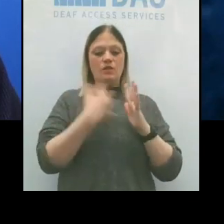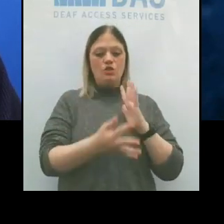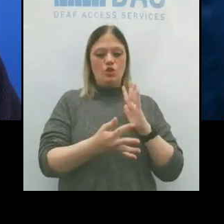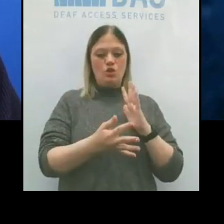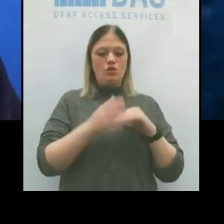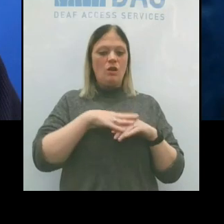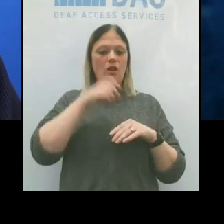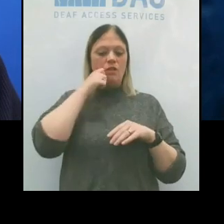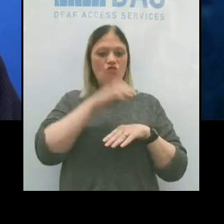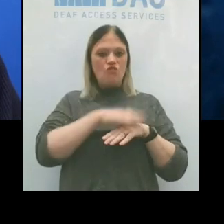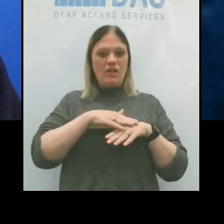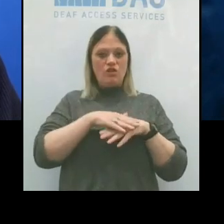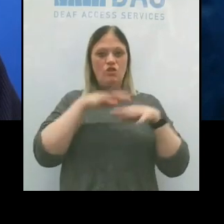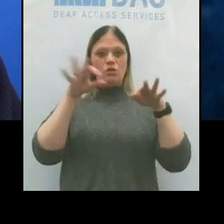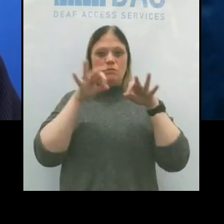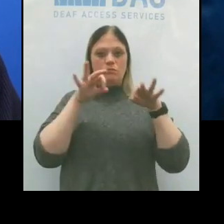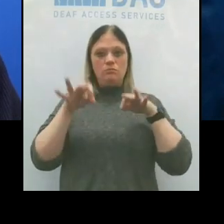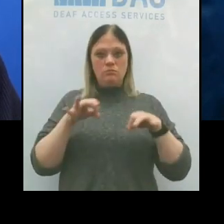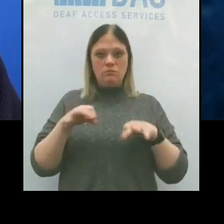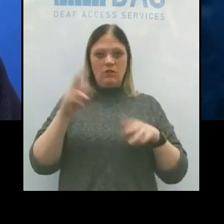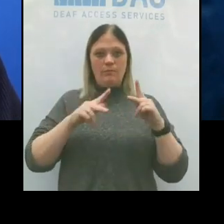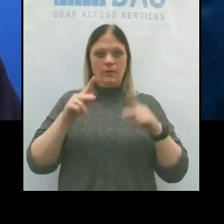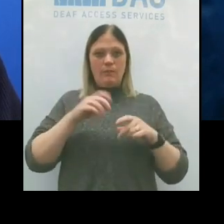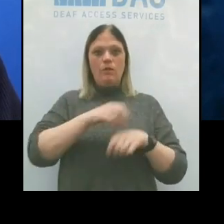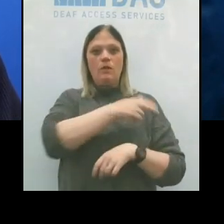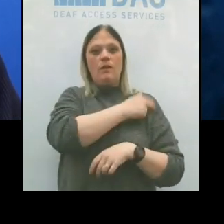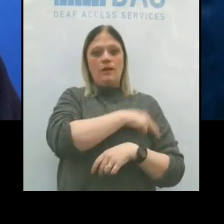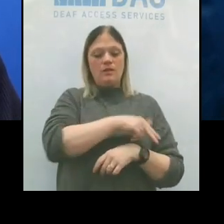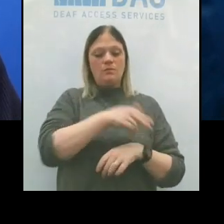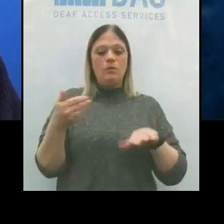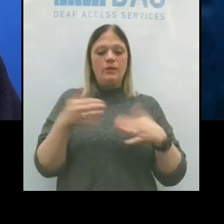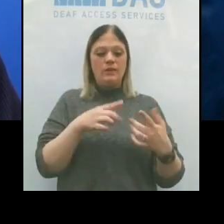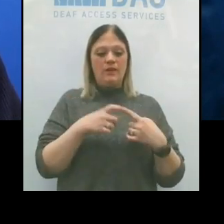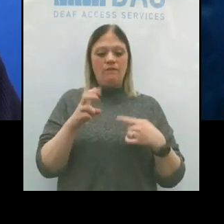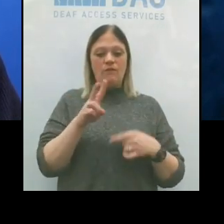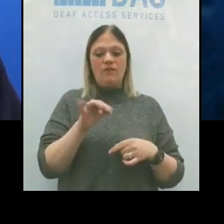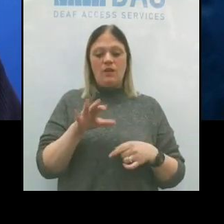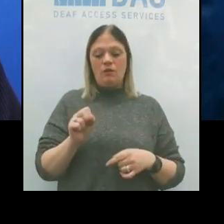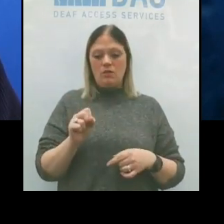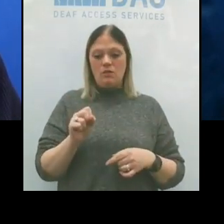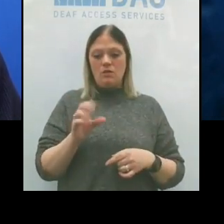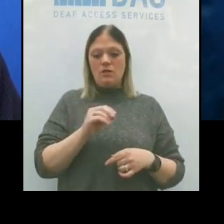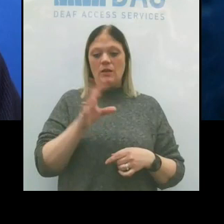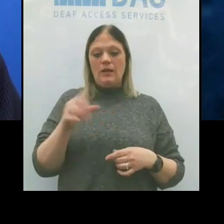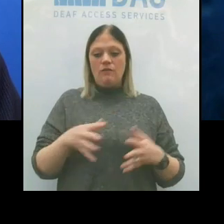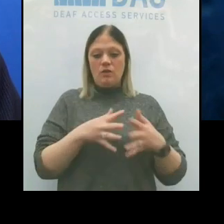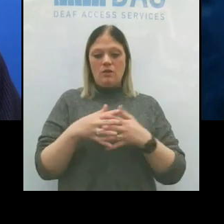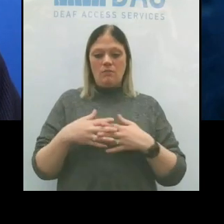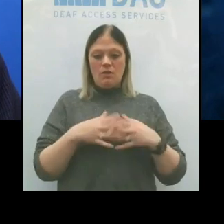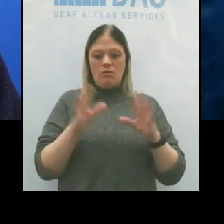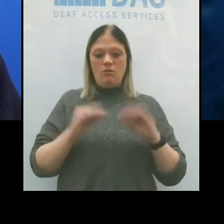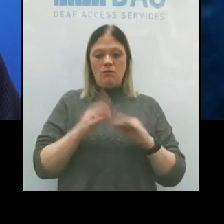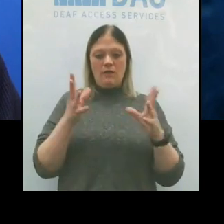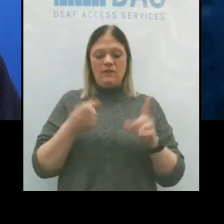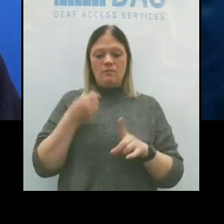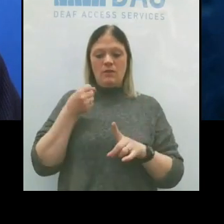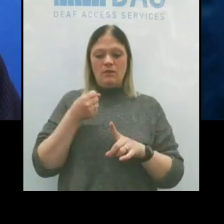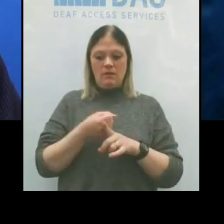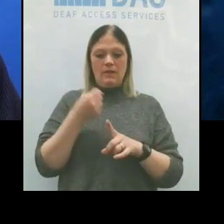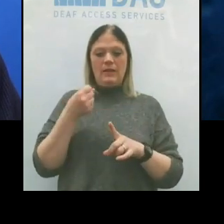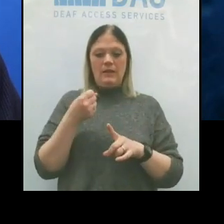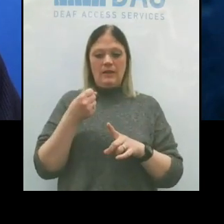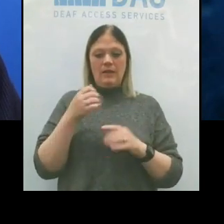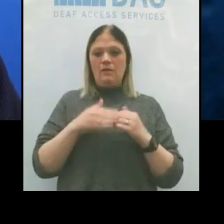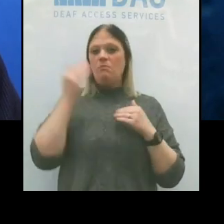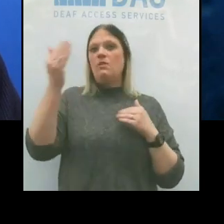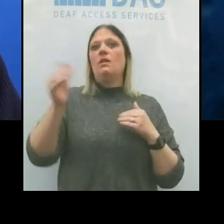racial breakdown of people who've been hospitalized and died from the virus, the African American community has obviously been hit much beyond